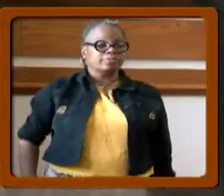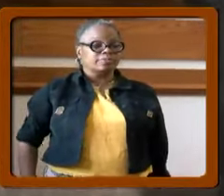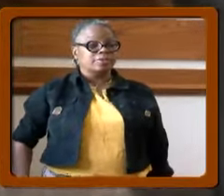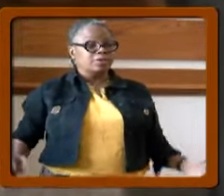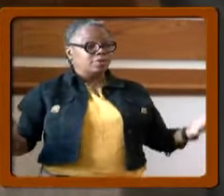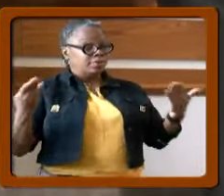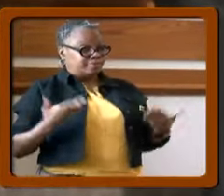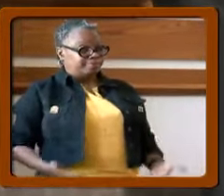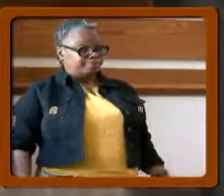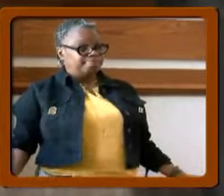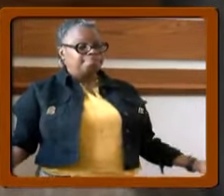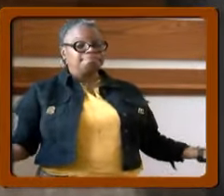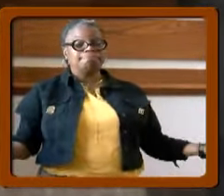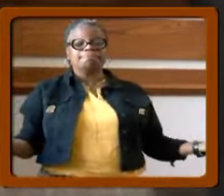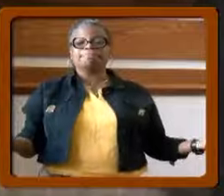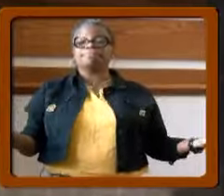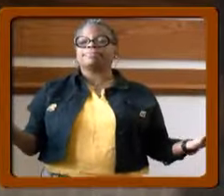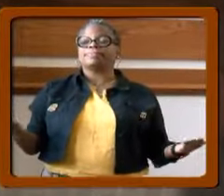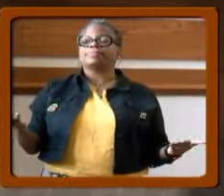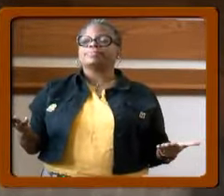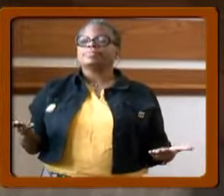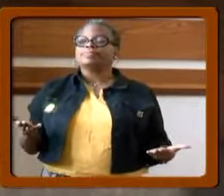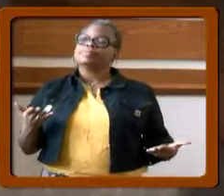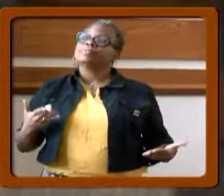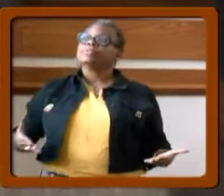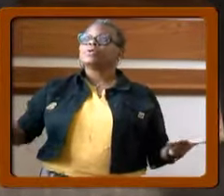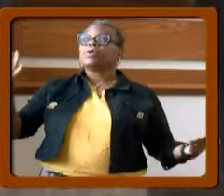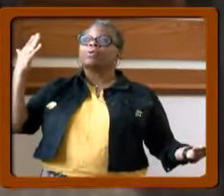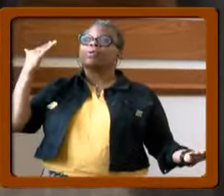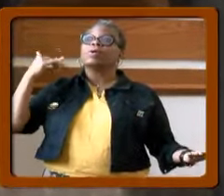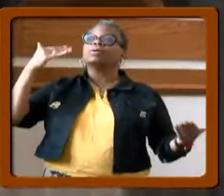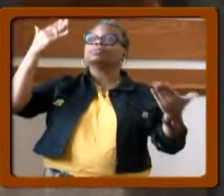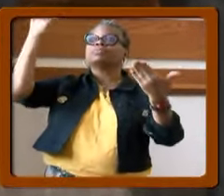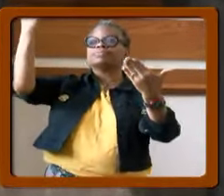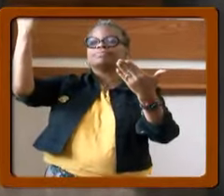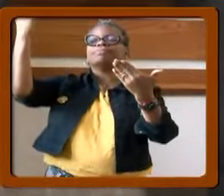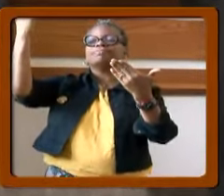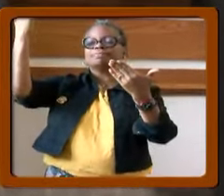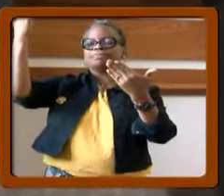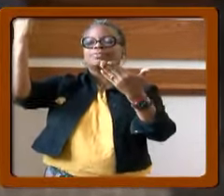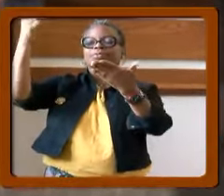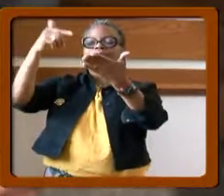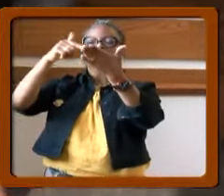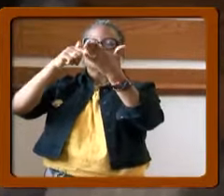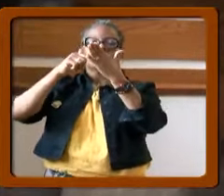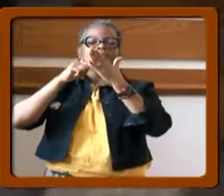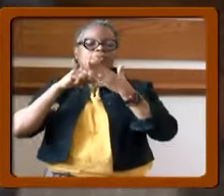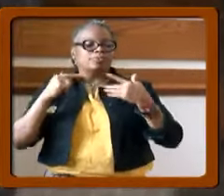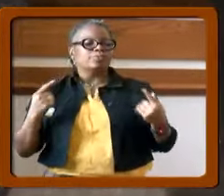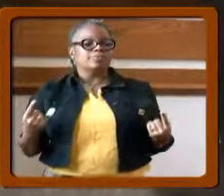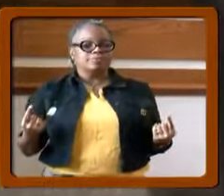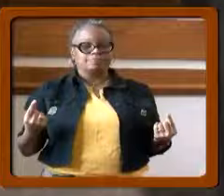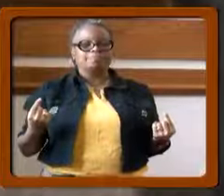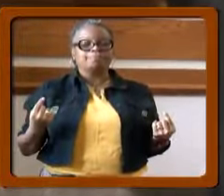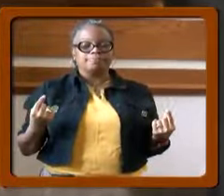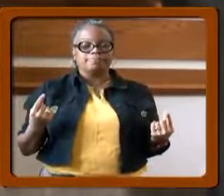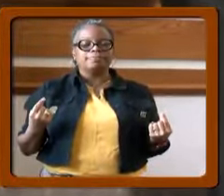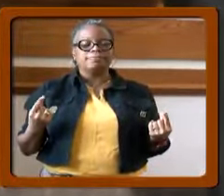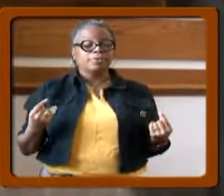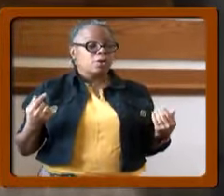We're standing here only because you made a way.